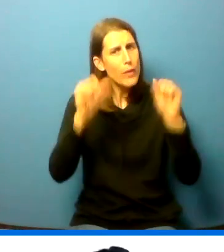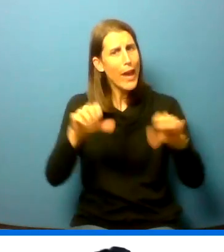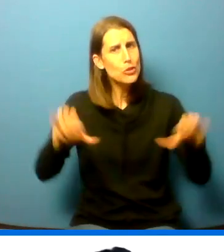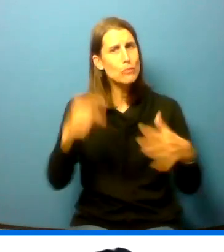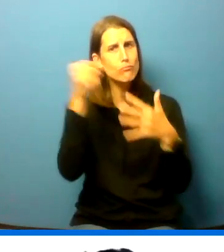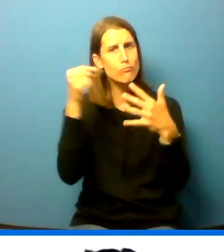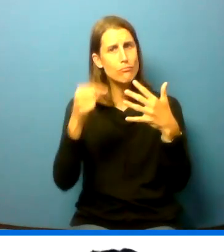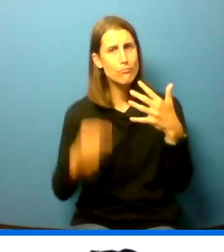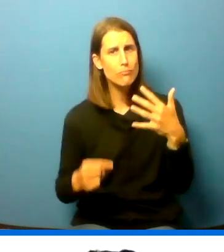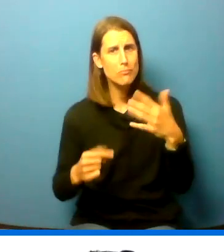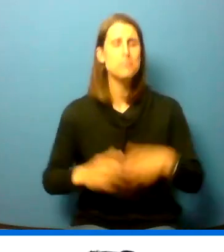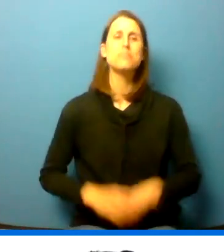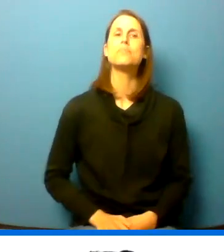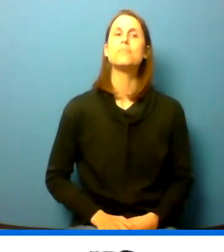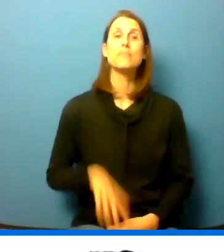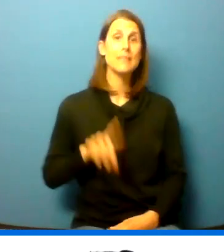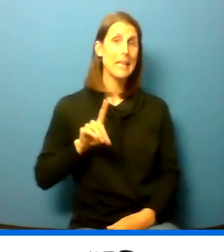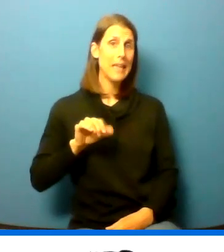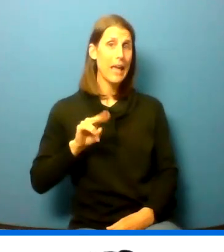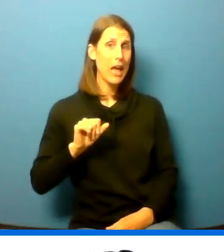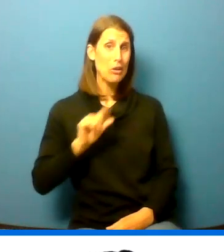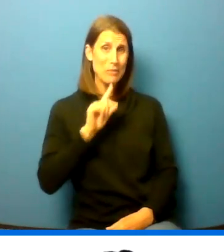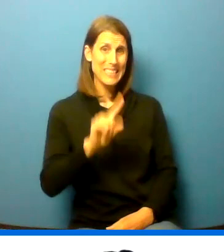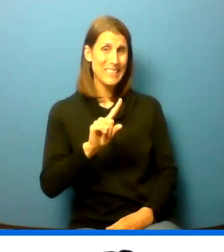I would say it's easier than you think.